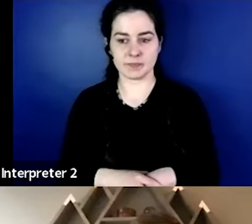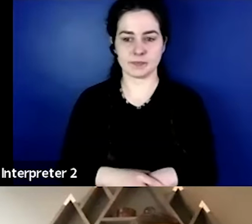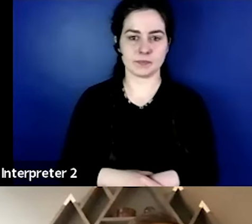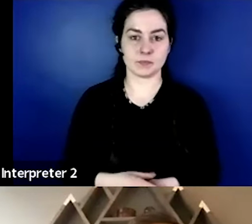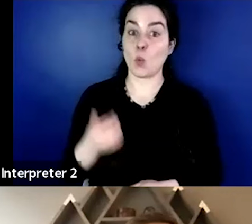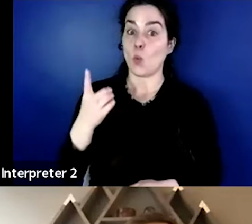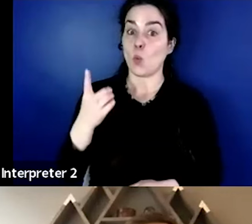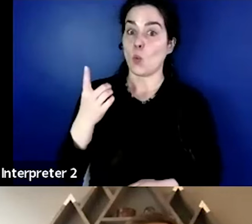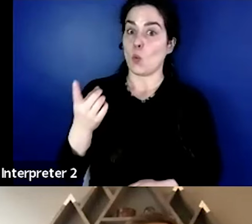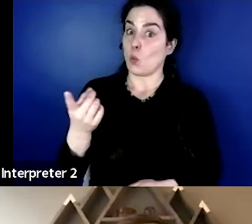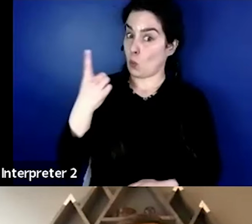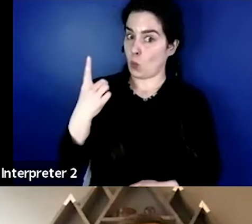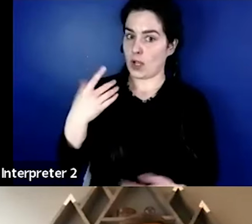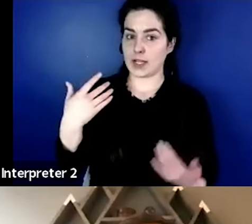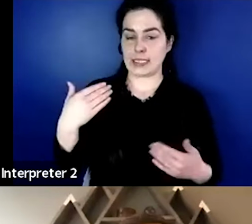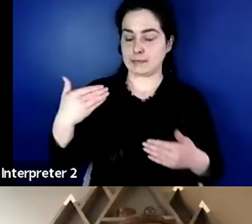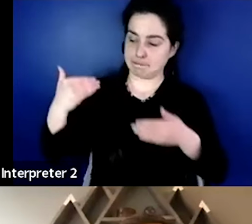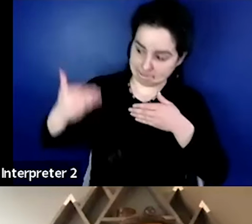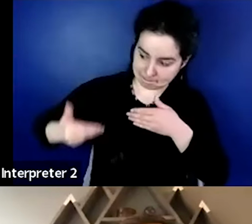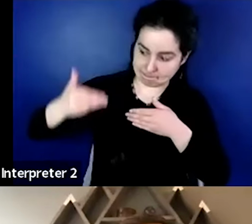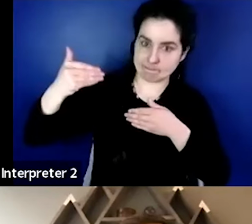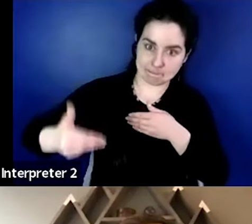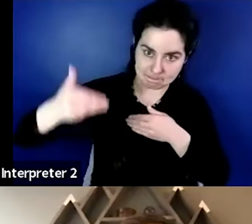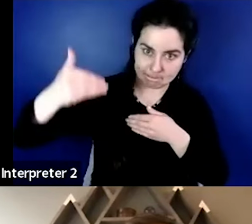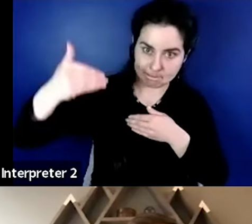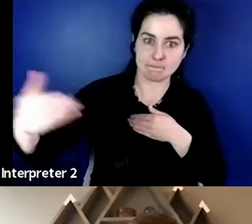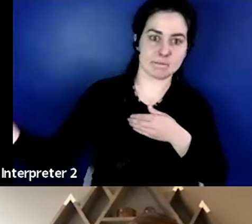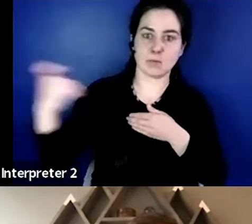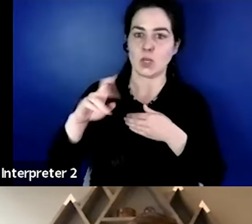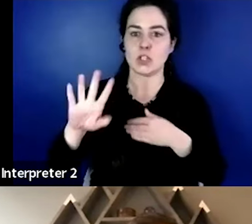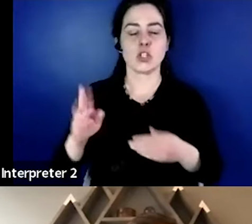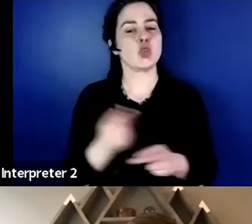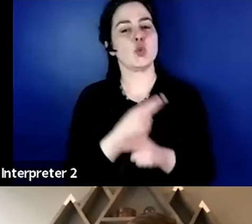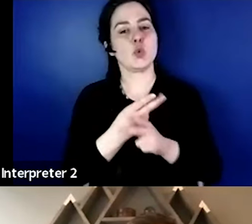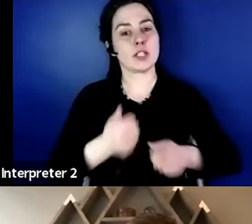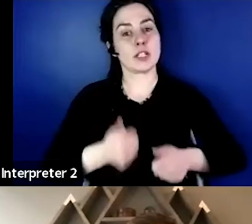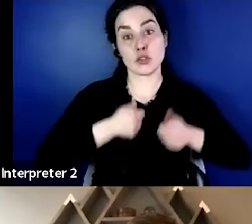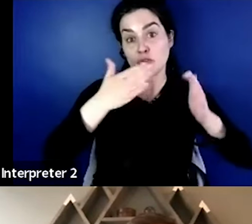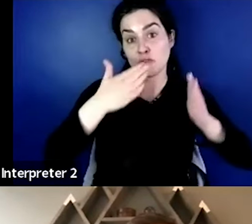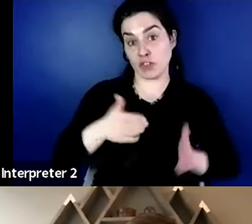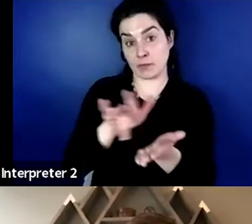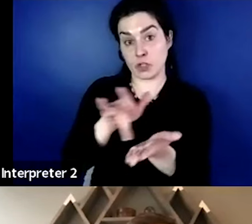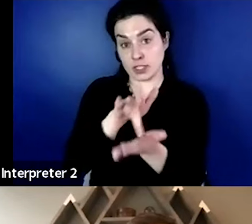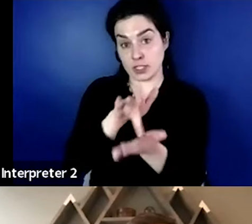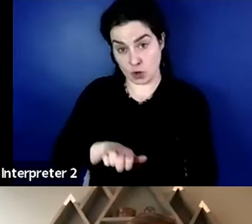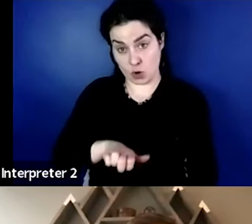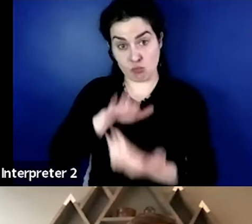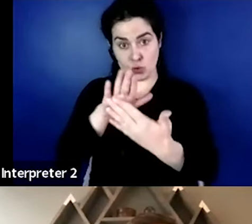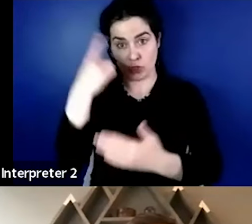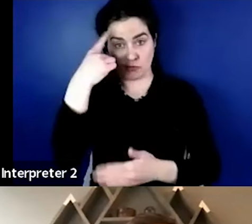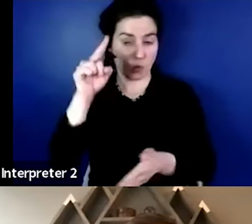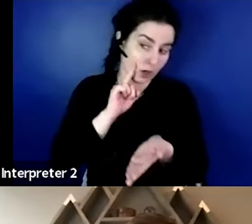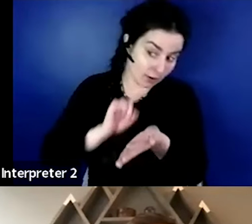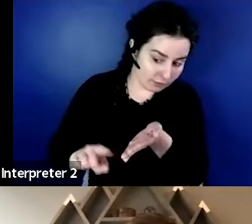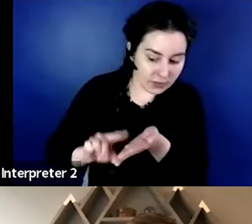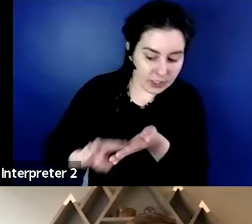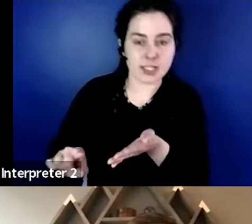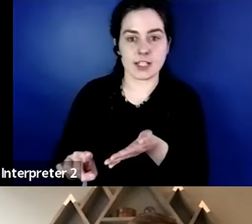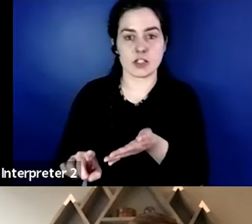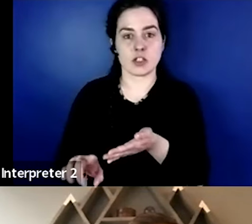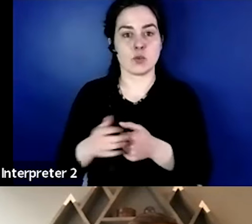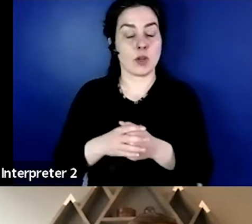receive is around using survivor-centered approaches in the case of investigations. where institutions may need to move forward even